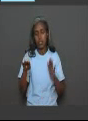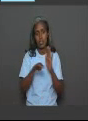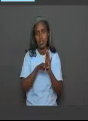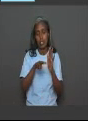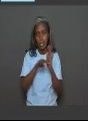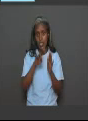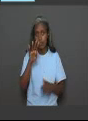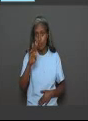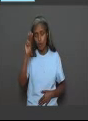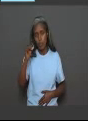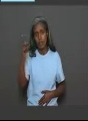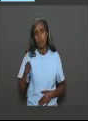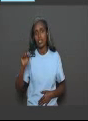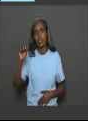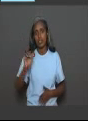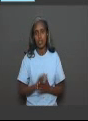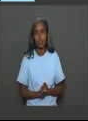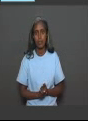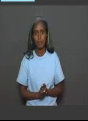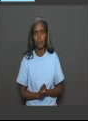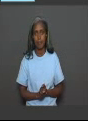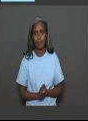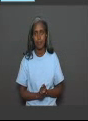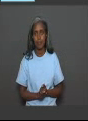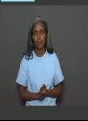-4 meters per second.